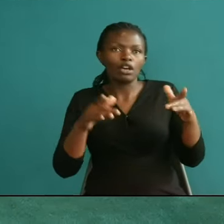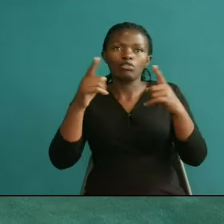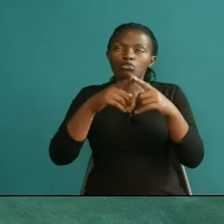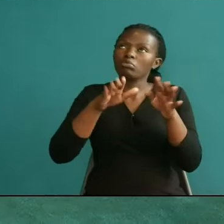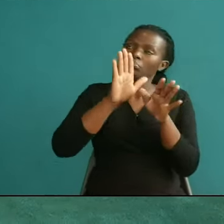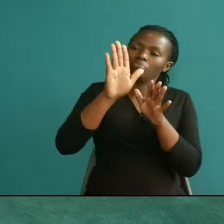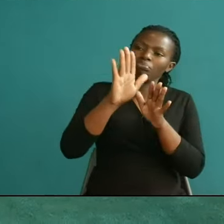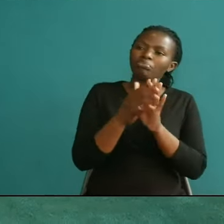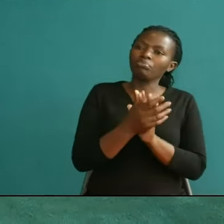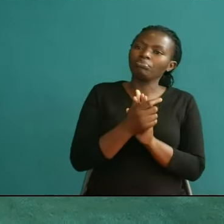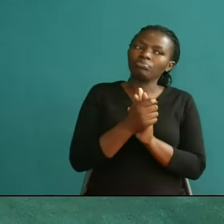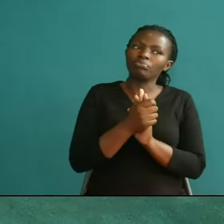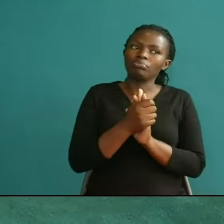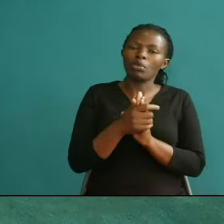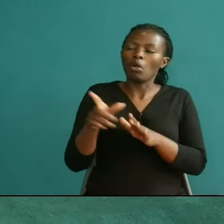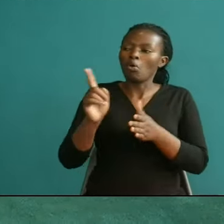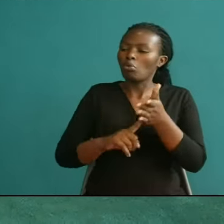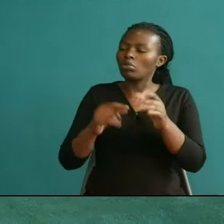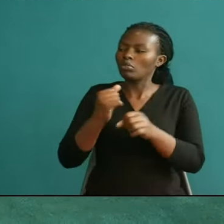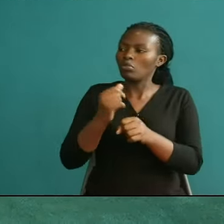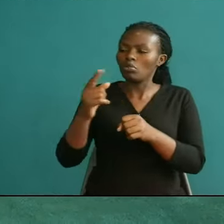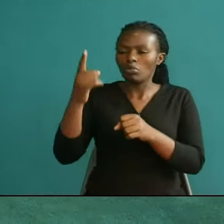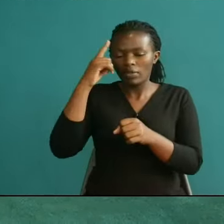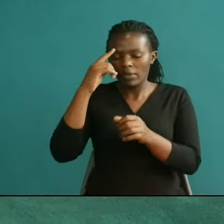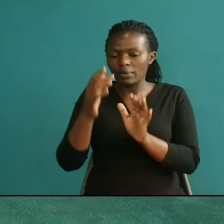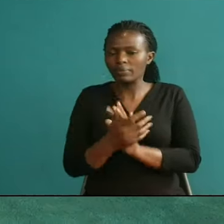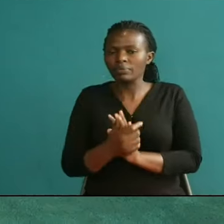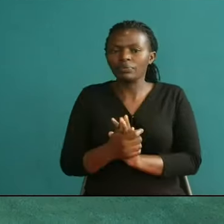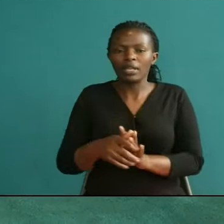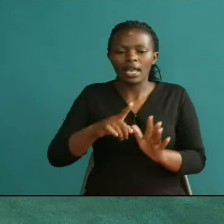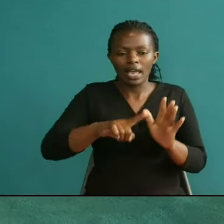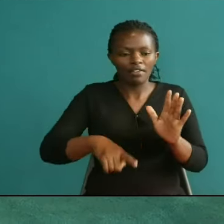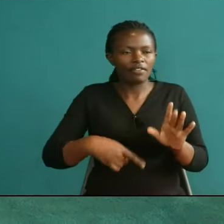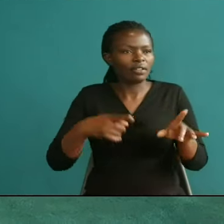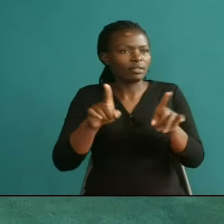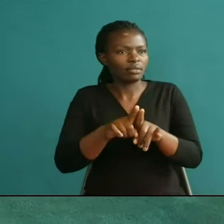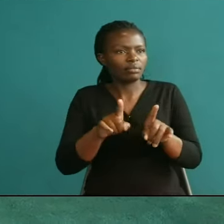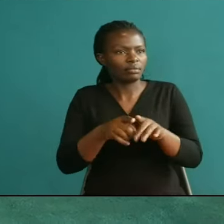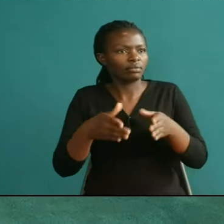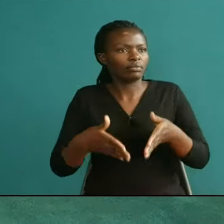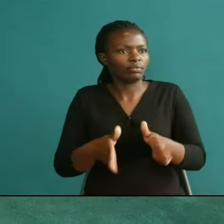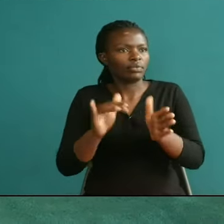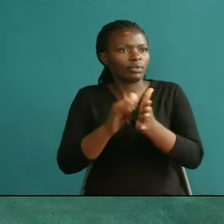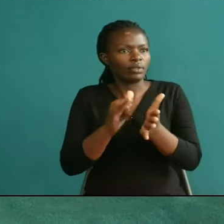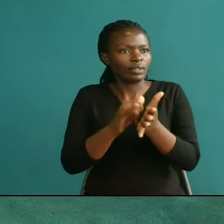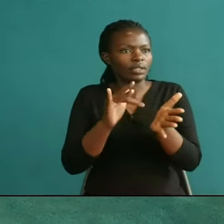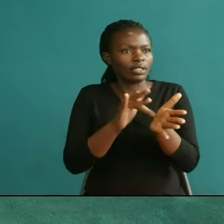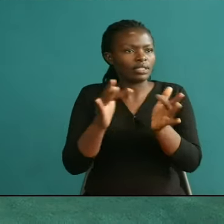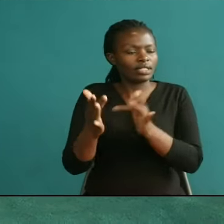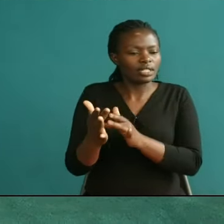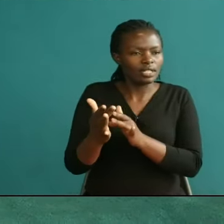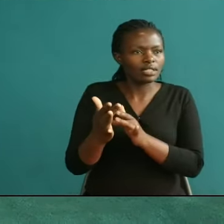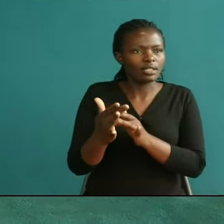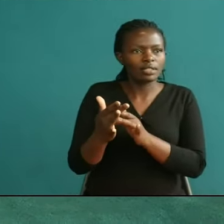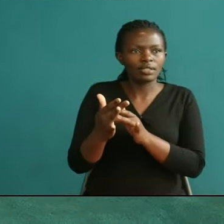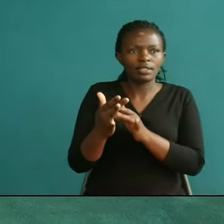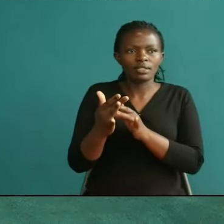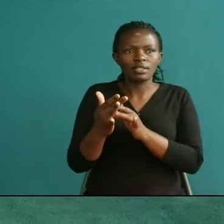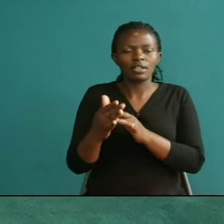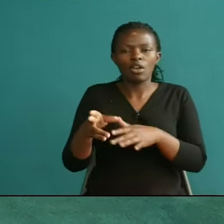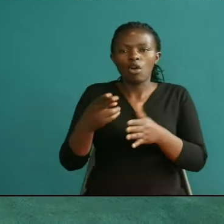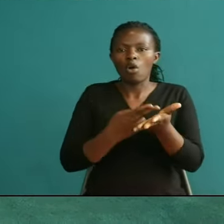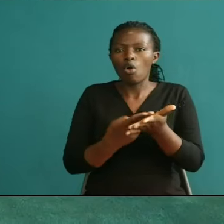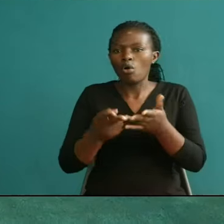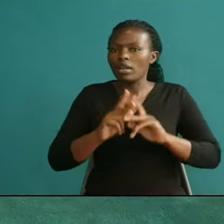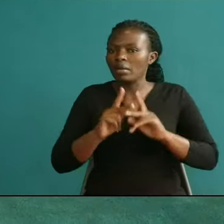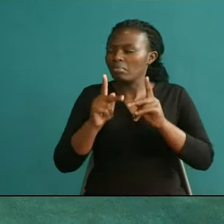Mm-hmm. What do you think, Avin? Yeah, I feel like the same way Jesus feels that his holy people